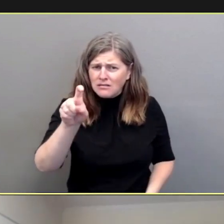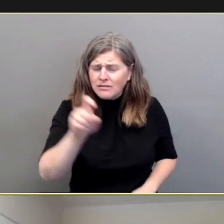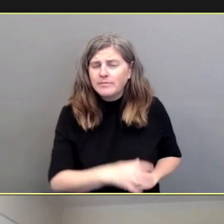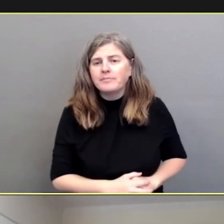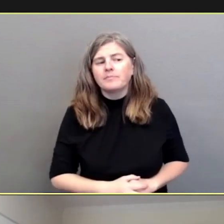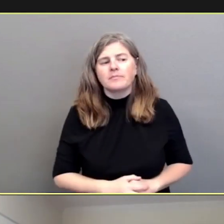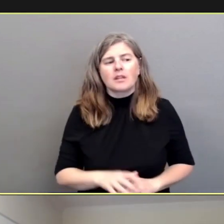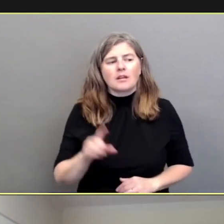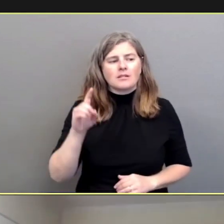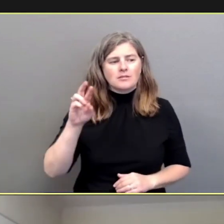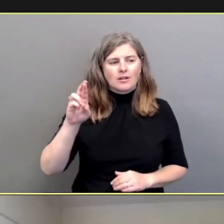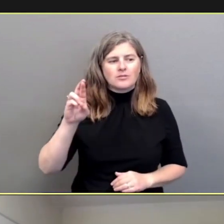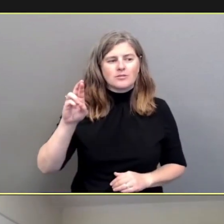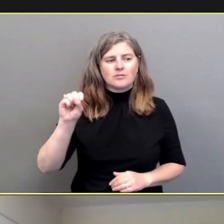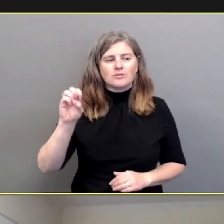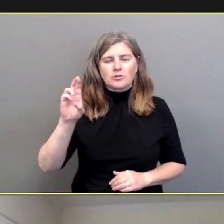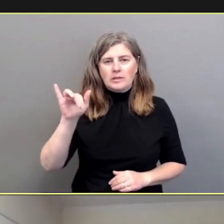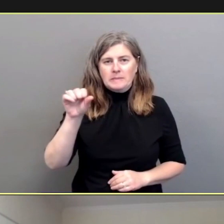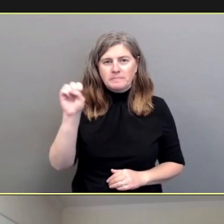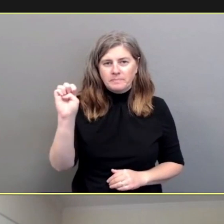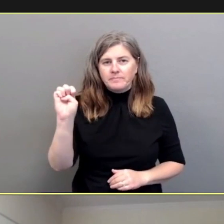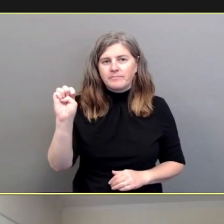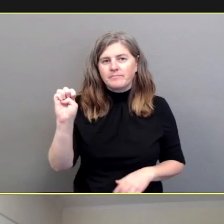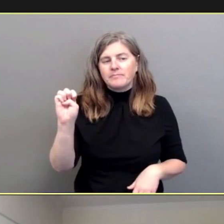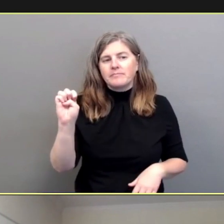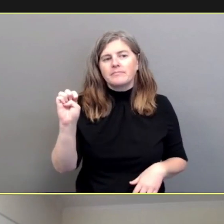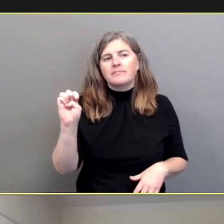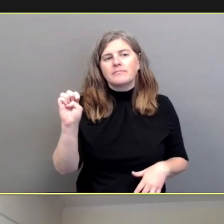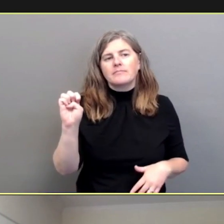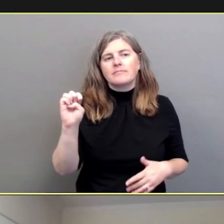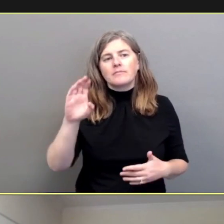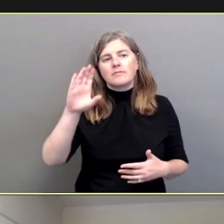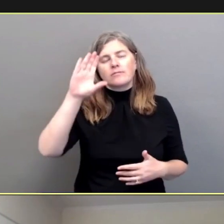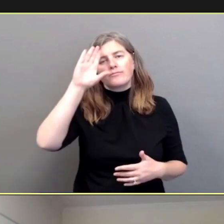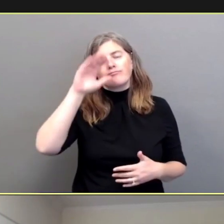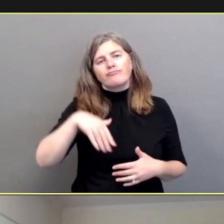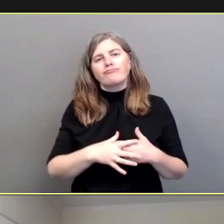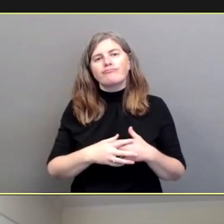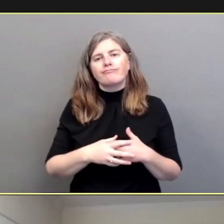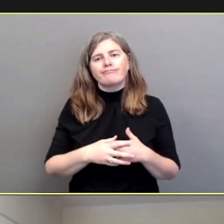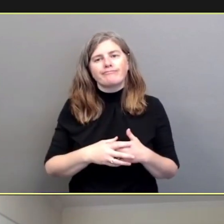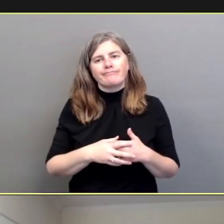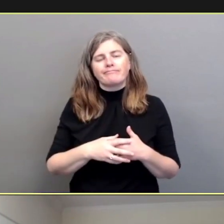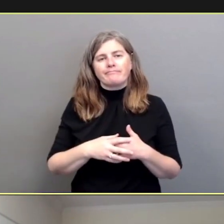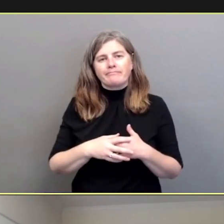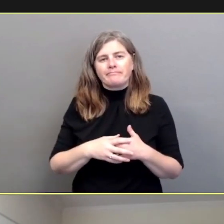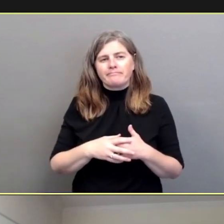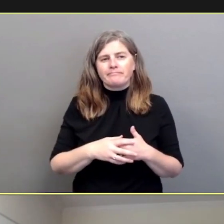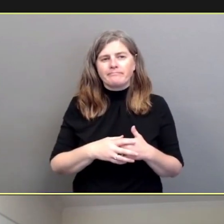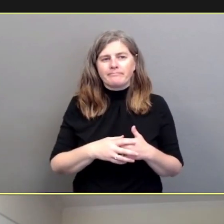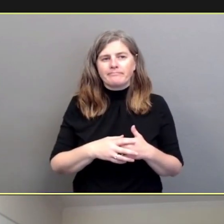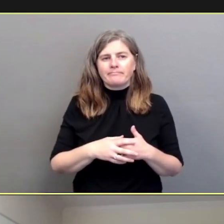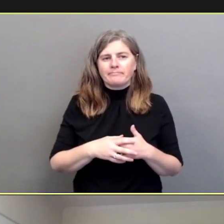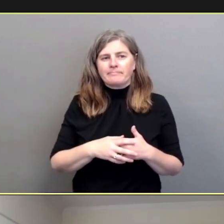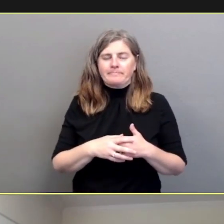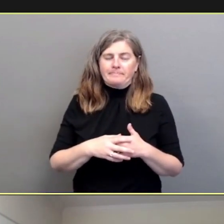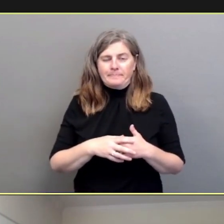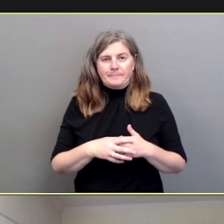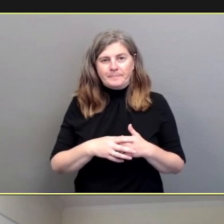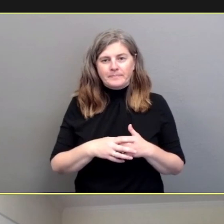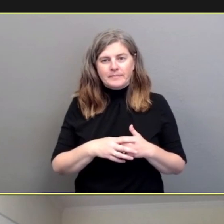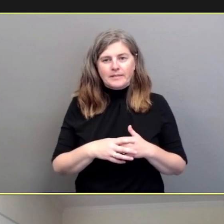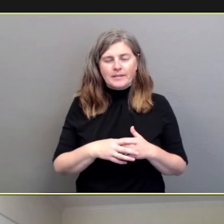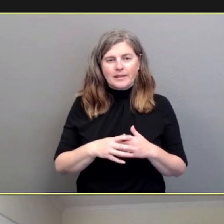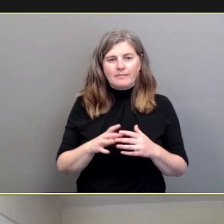So, and Dan, you know how important it is in reporting the news to,